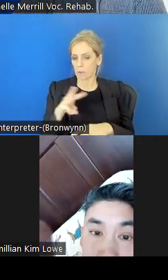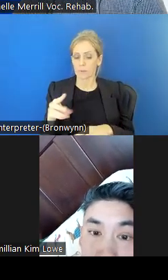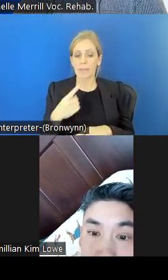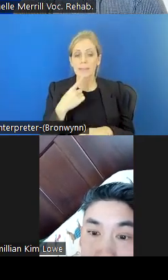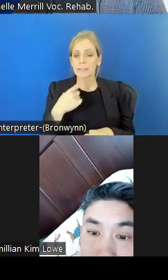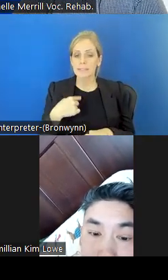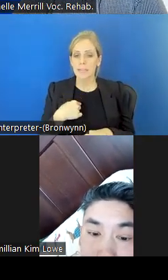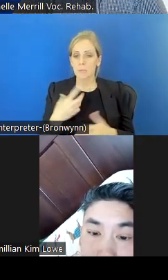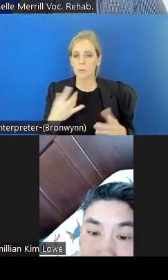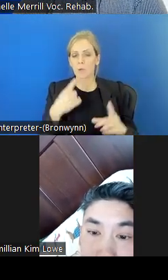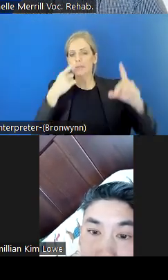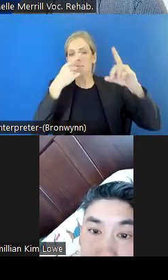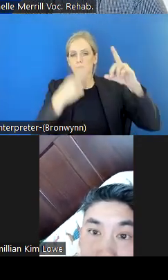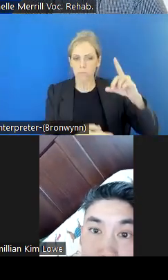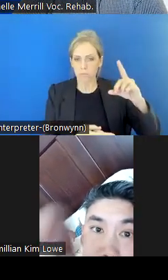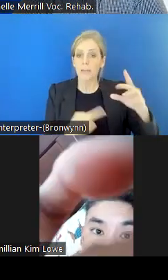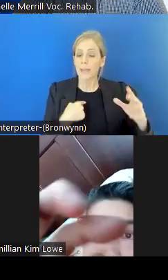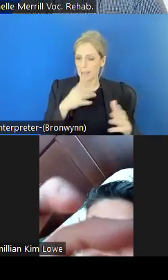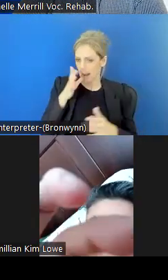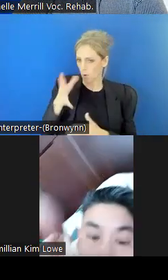with my web developers to fix it.